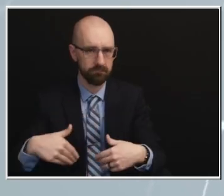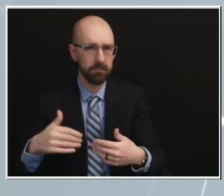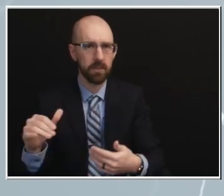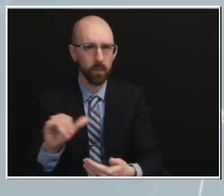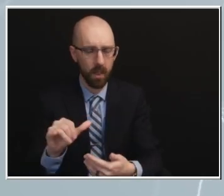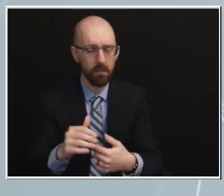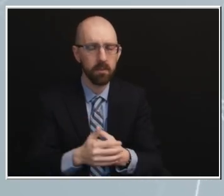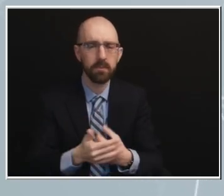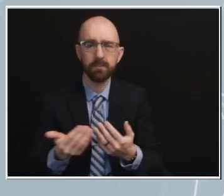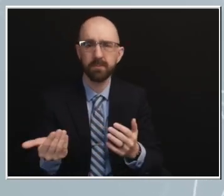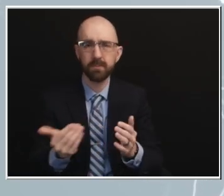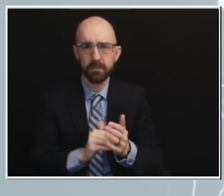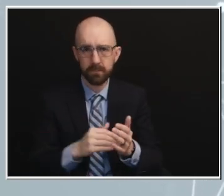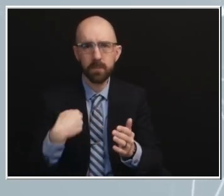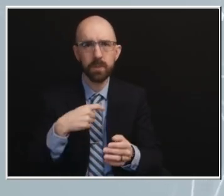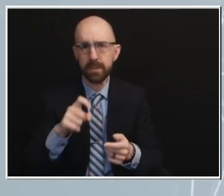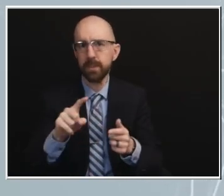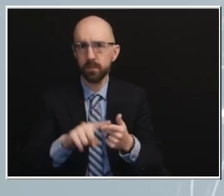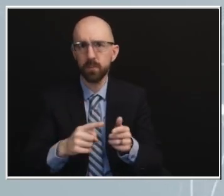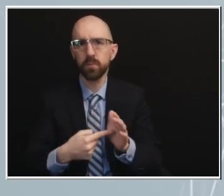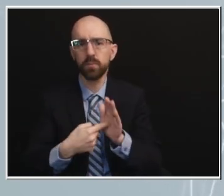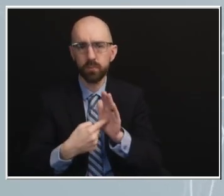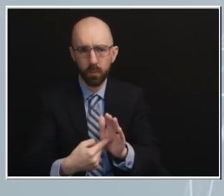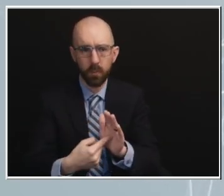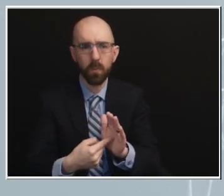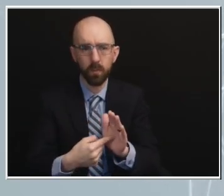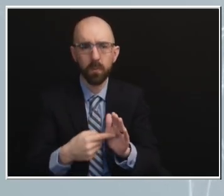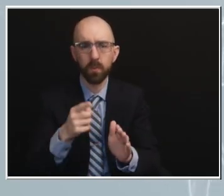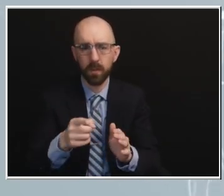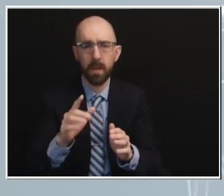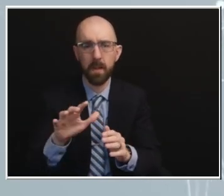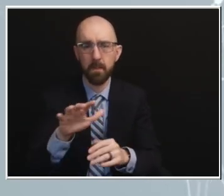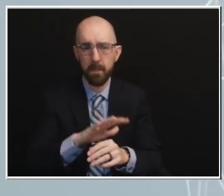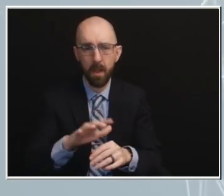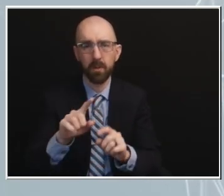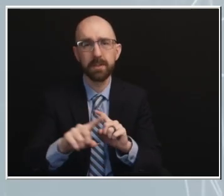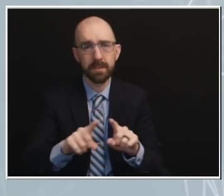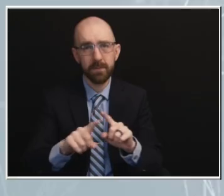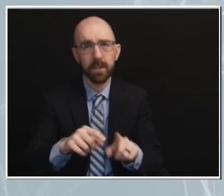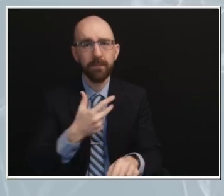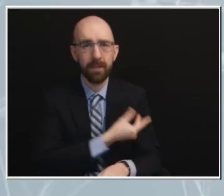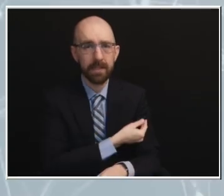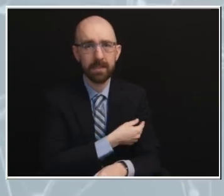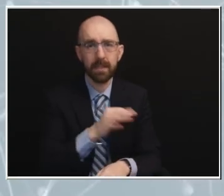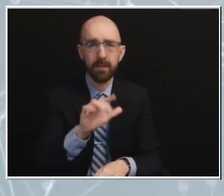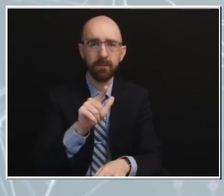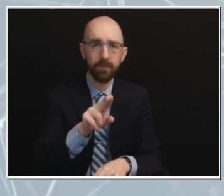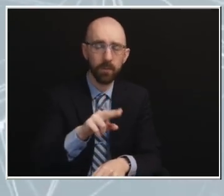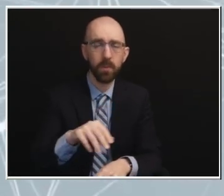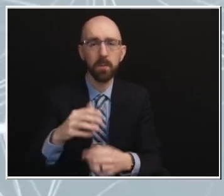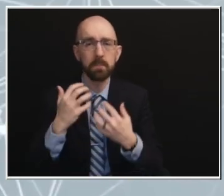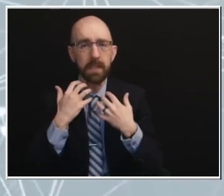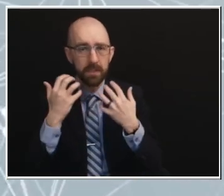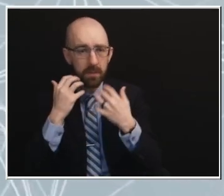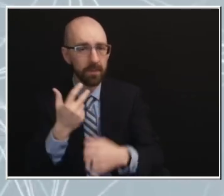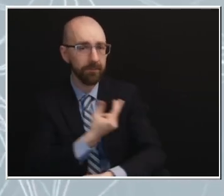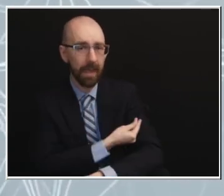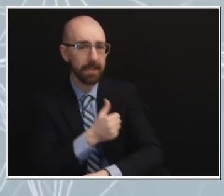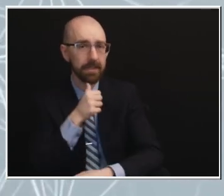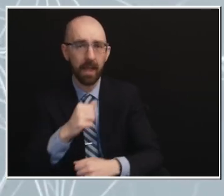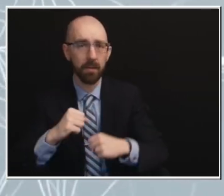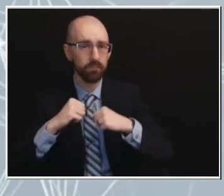again, we need to show, and we've showed this about different vaccines, whether it's influenza or measles, the vaccine does not protect